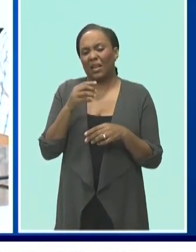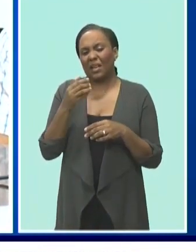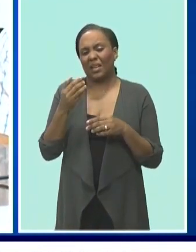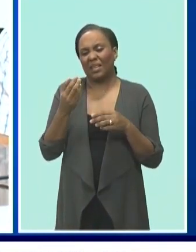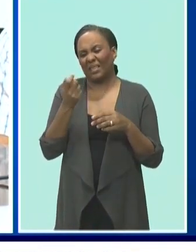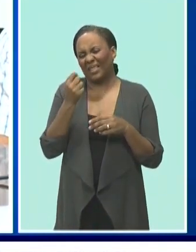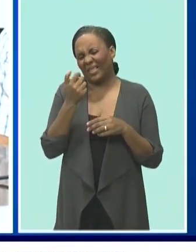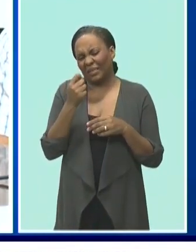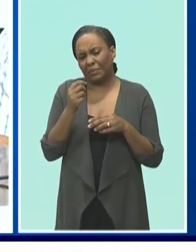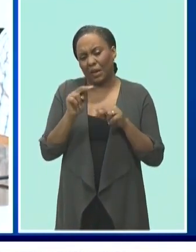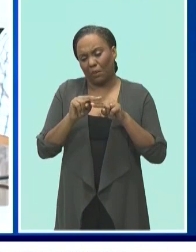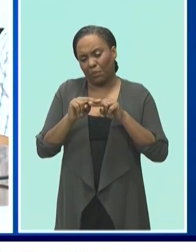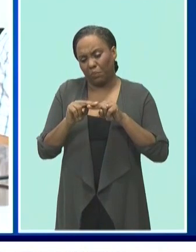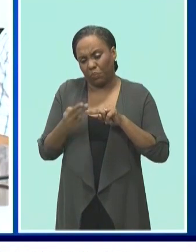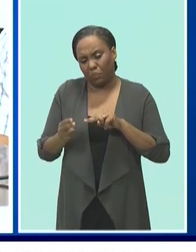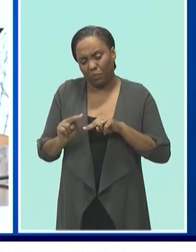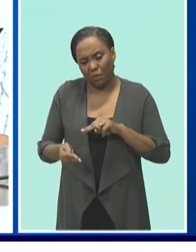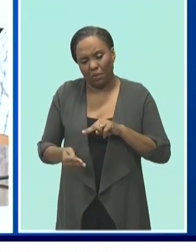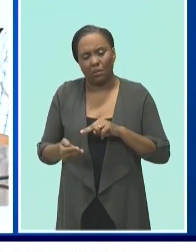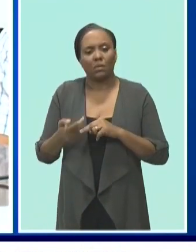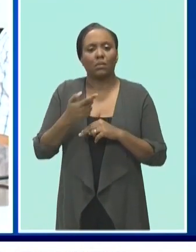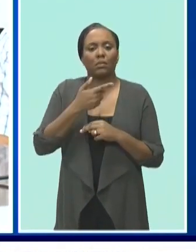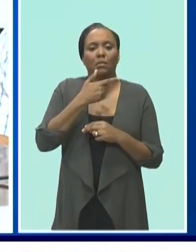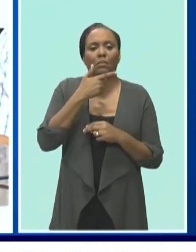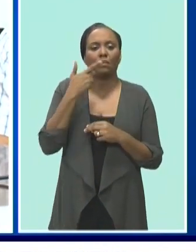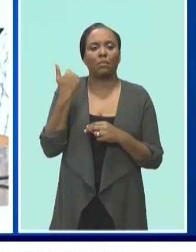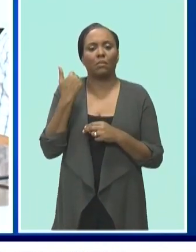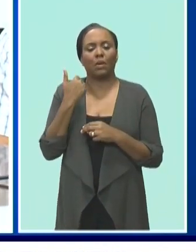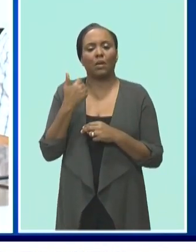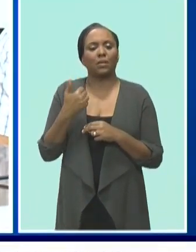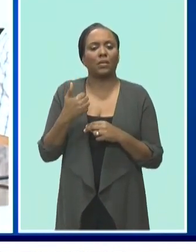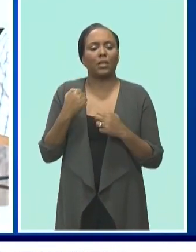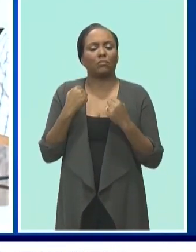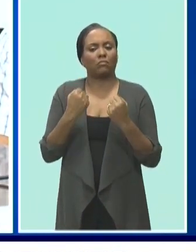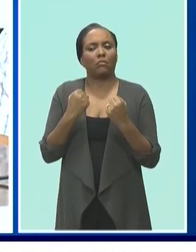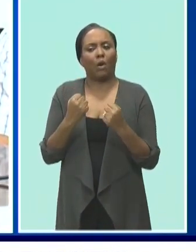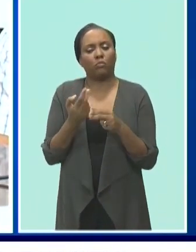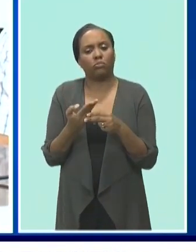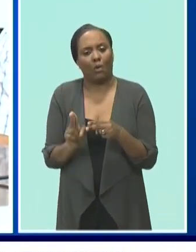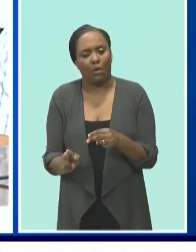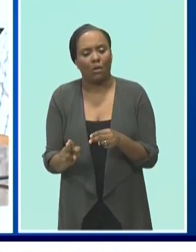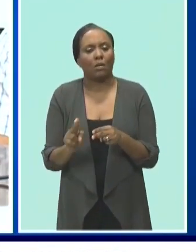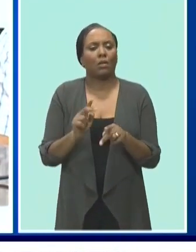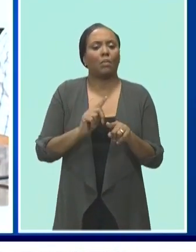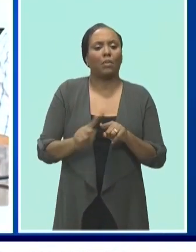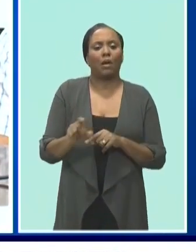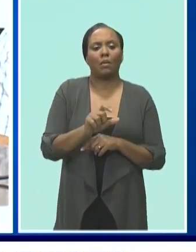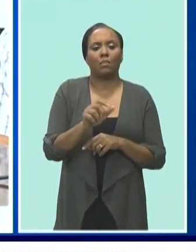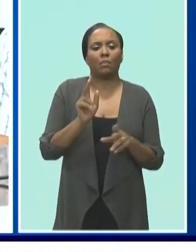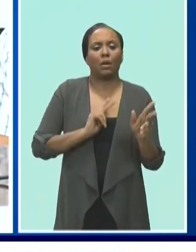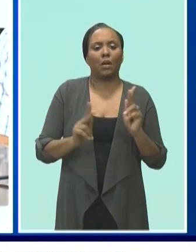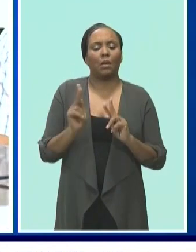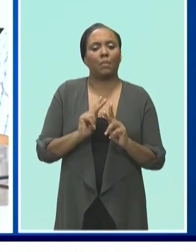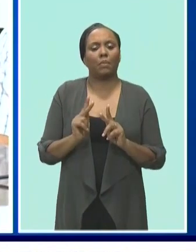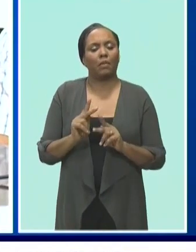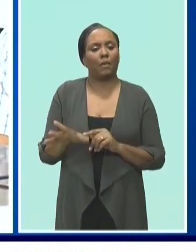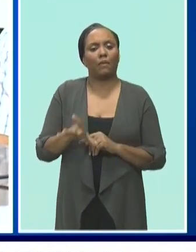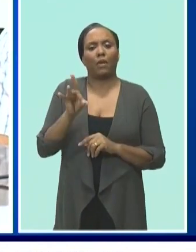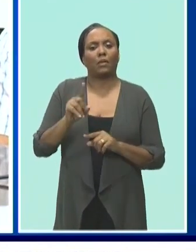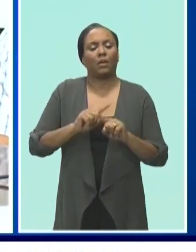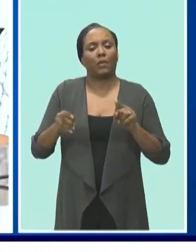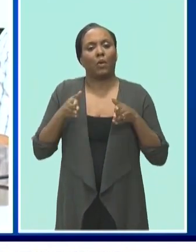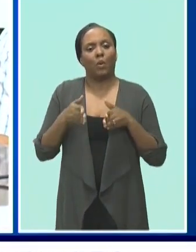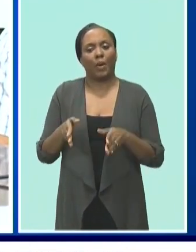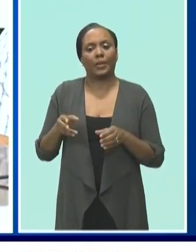that because they tend to have the shorter routes, and people with shorter routes tend to have been finding other ways of getting into town for